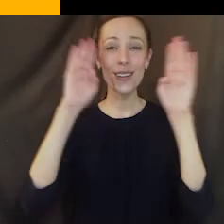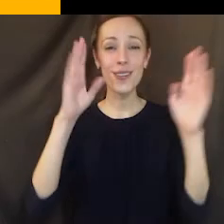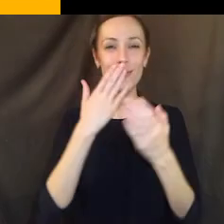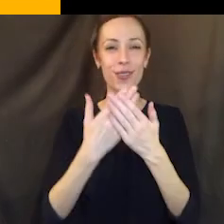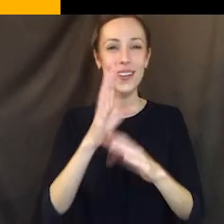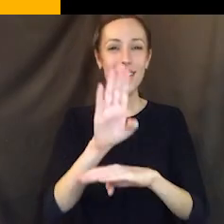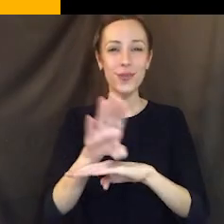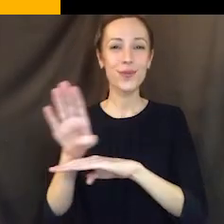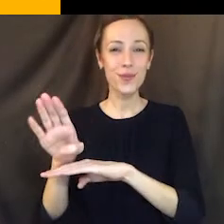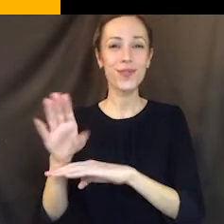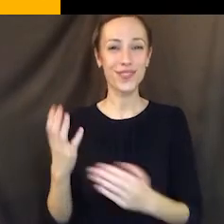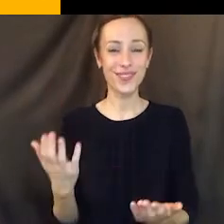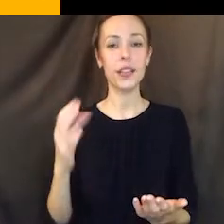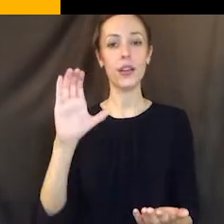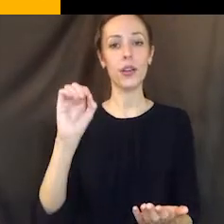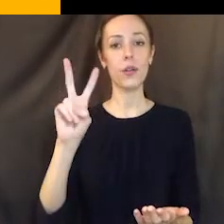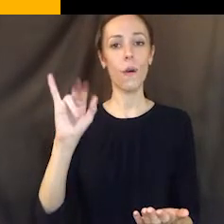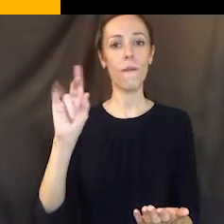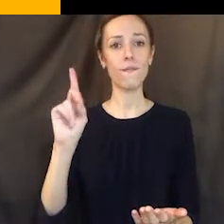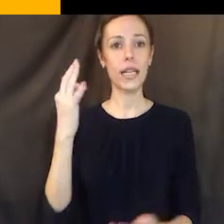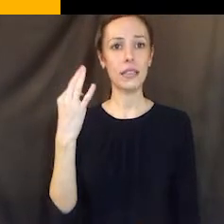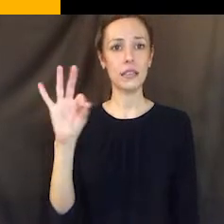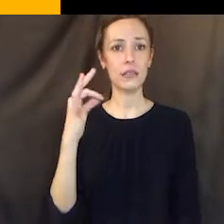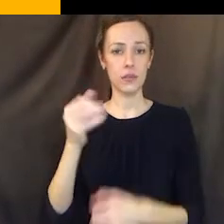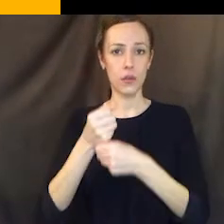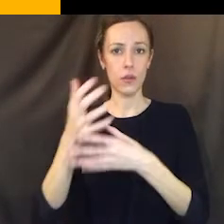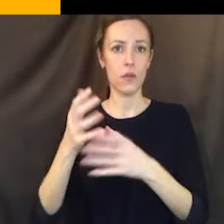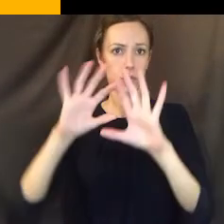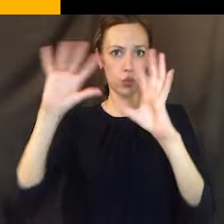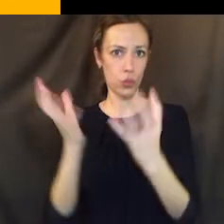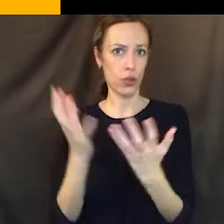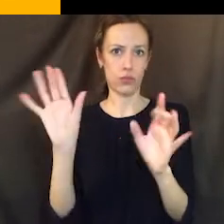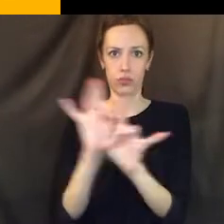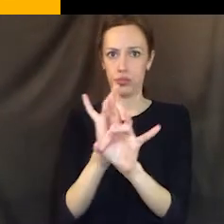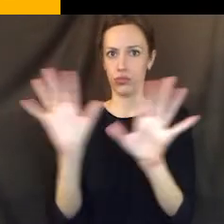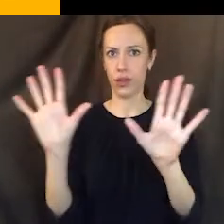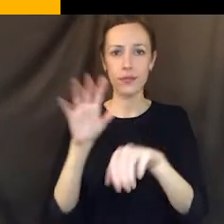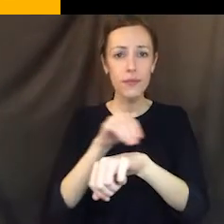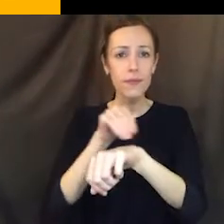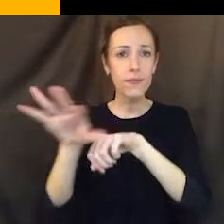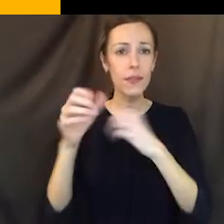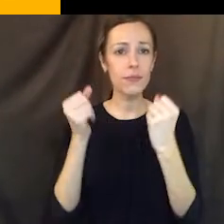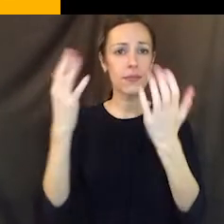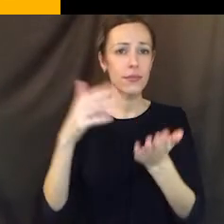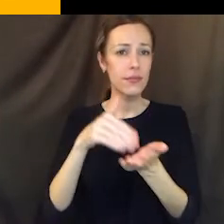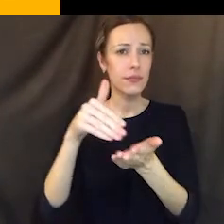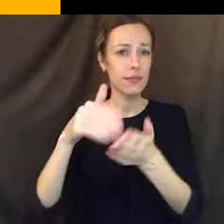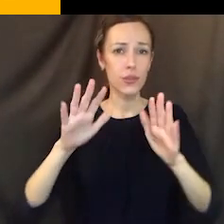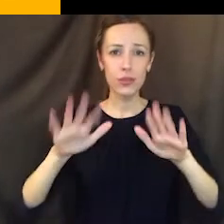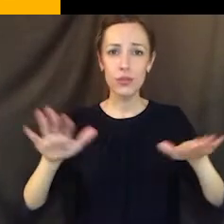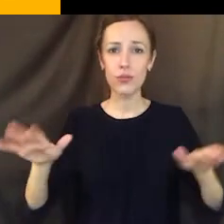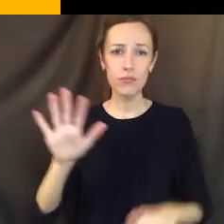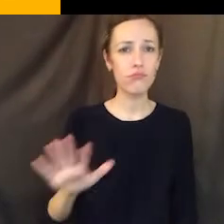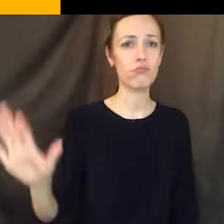Hello, good afternoon. COVID-19 has created a global crisis, one that is affecting millions of children around the world. As the